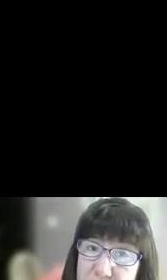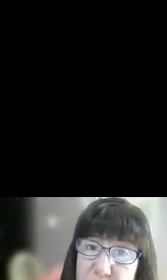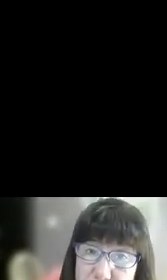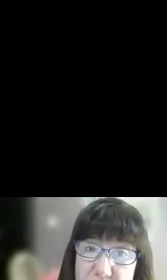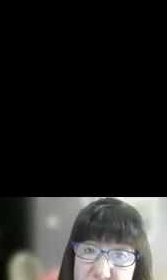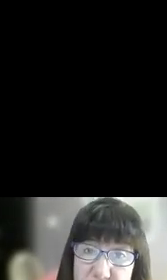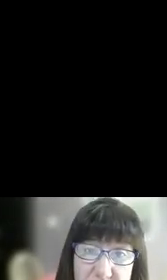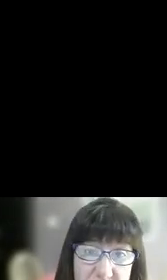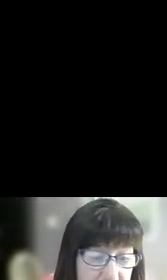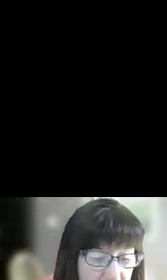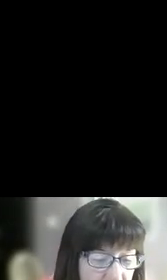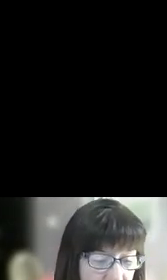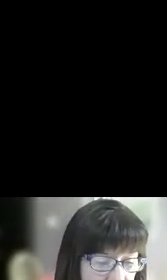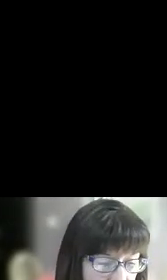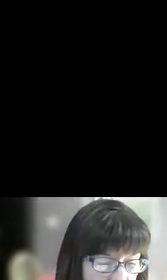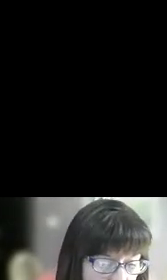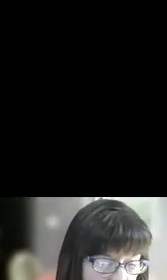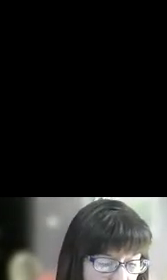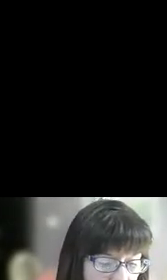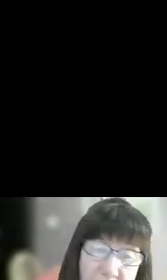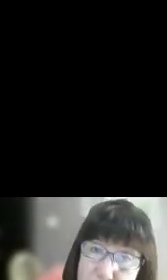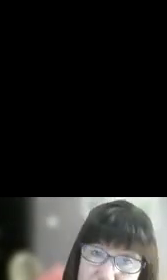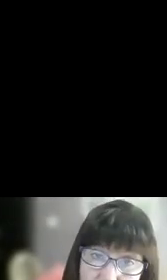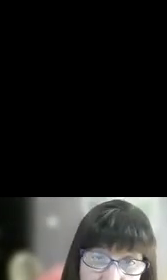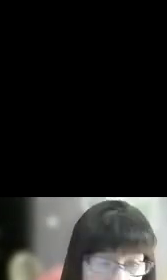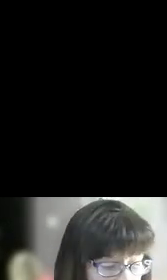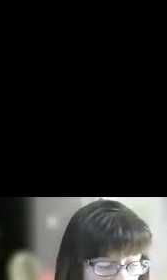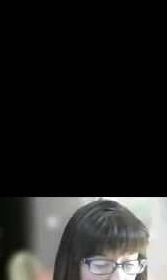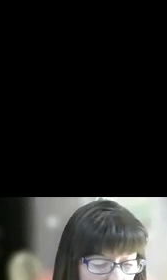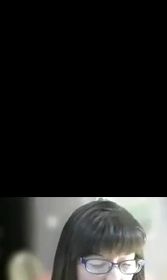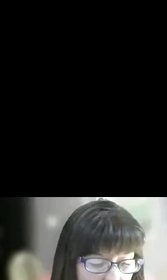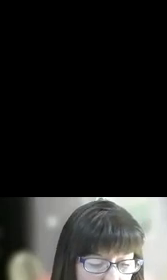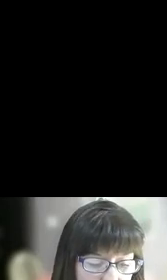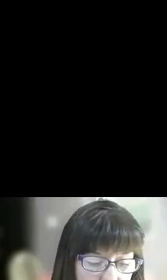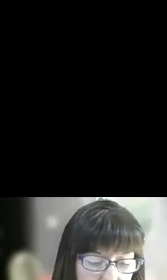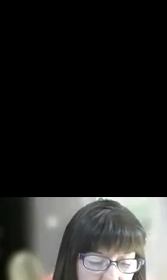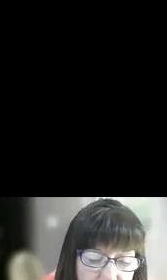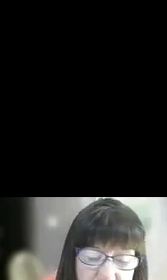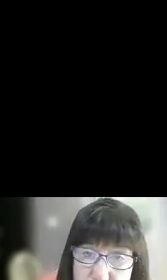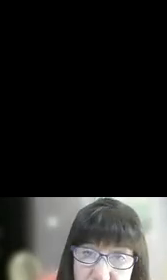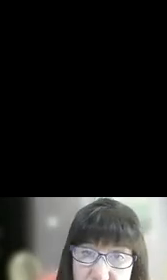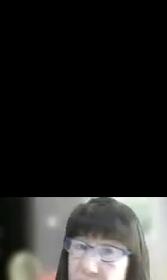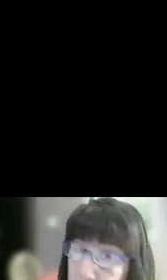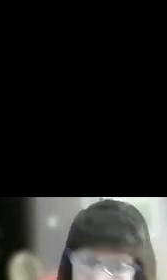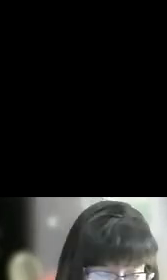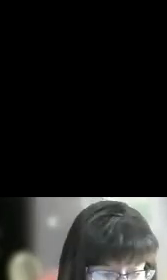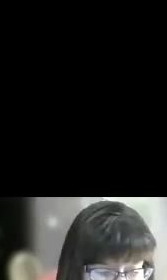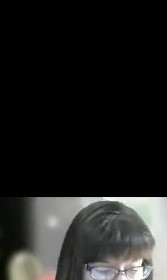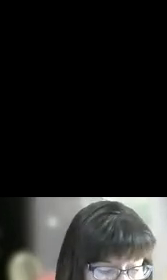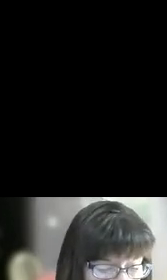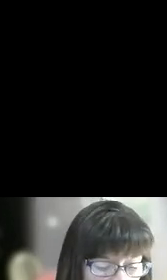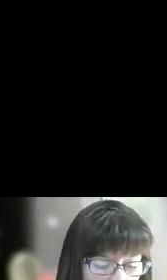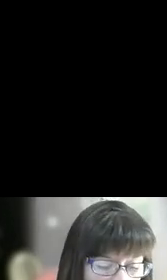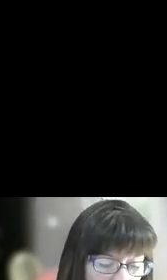student email for the registration link to that event. I also want you to continue to watch your UManitoba student email and our social